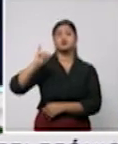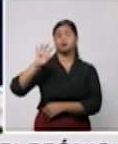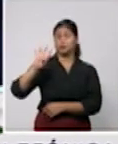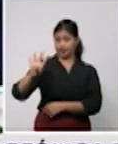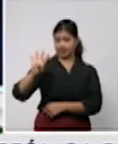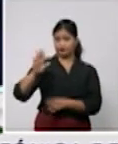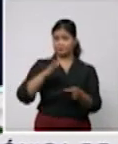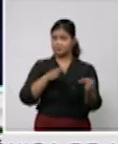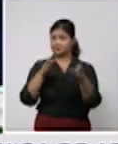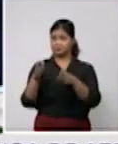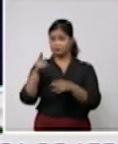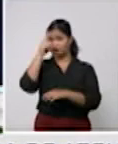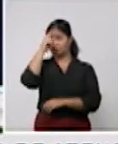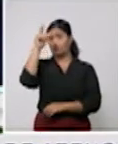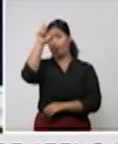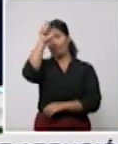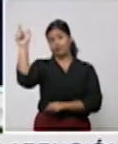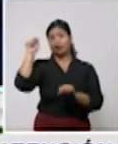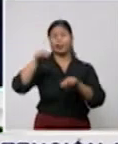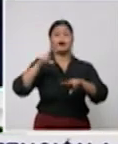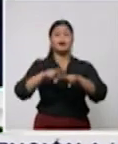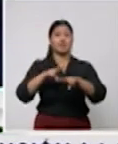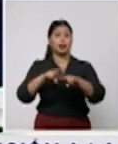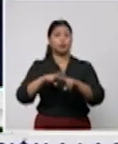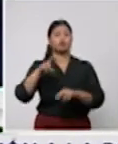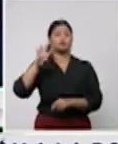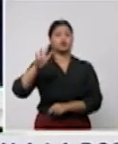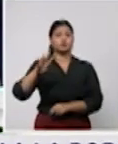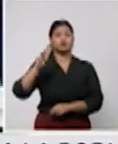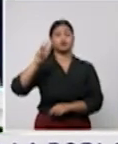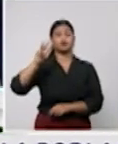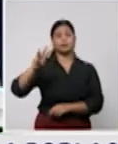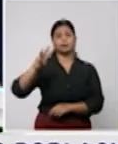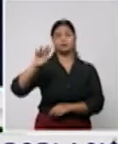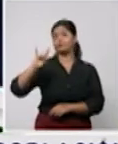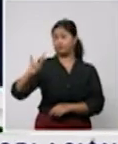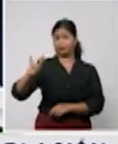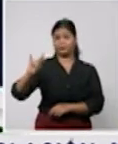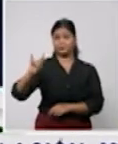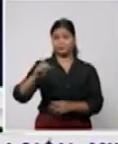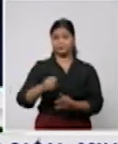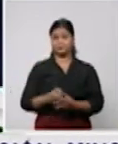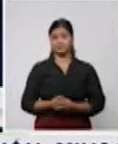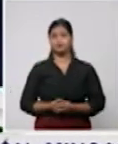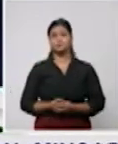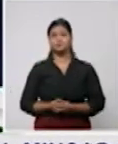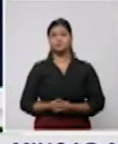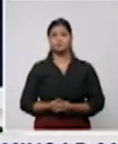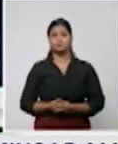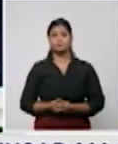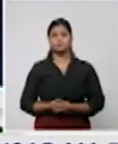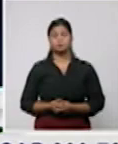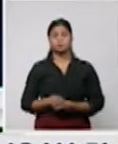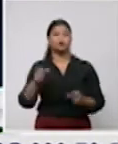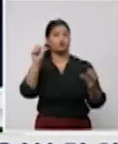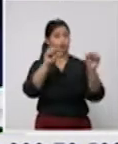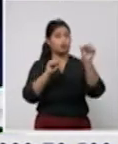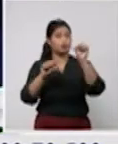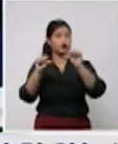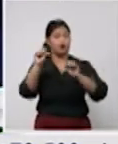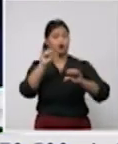439 in the Hermanos Almaheires Hospital Laboratory, and 299 in the Civil